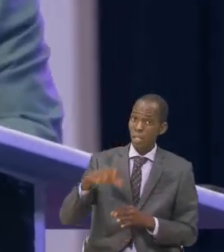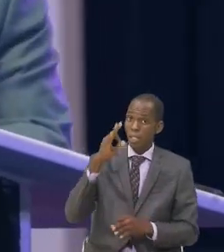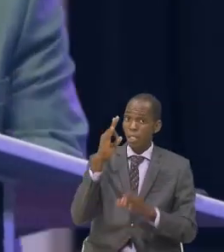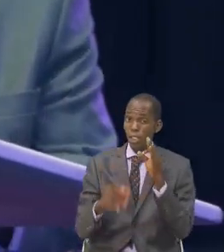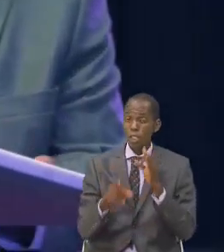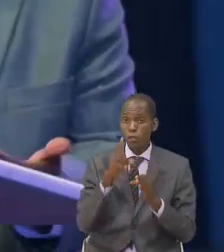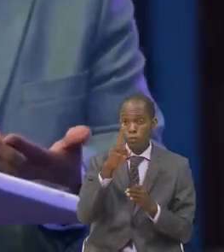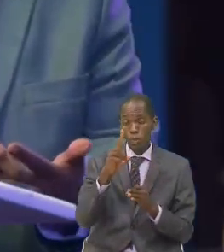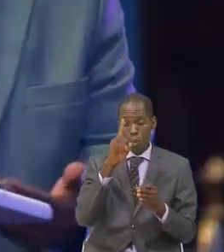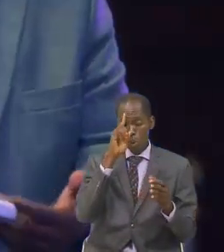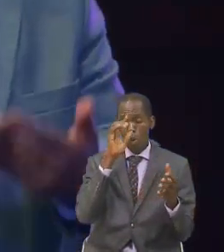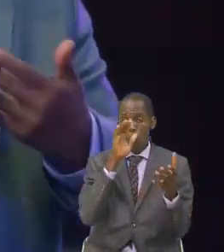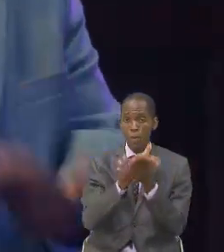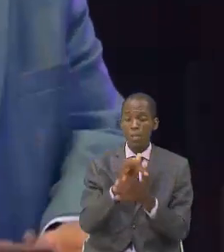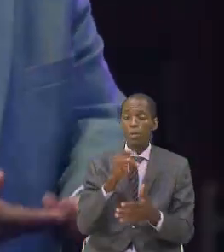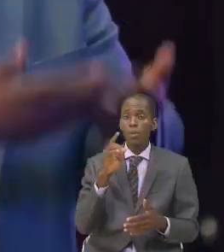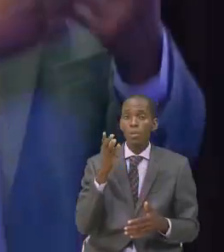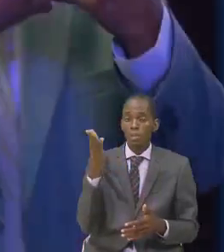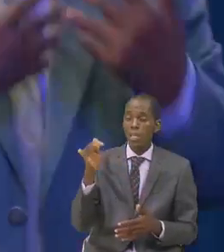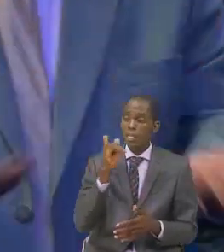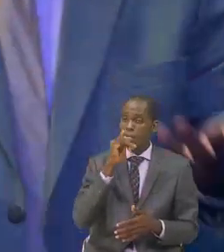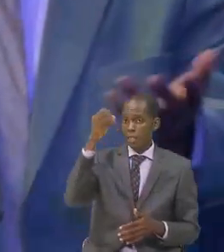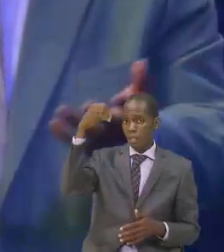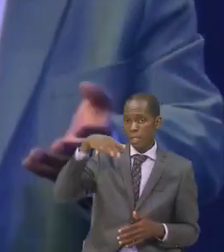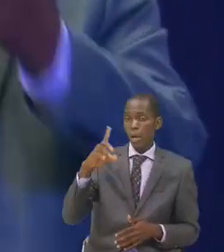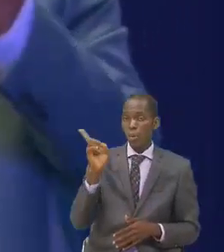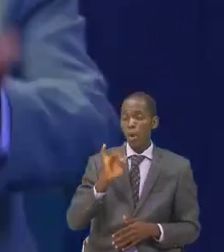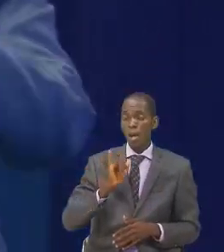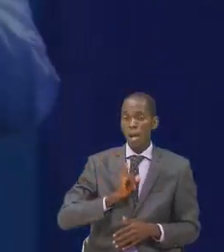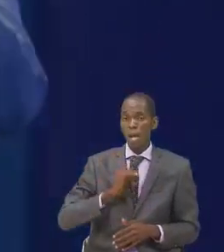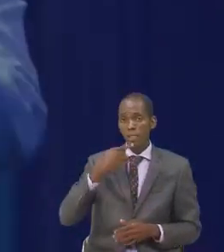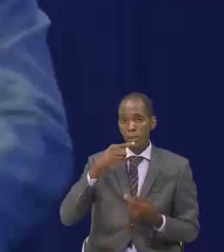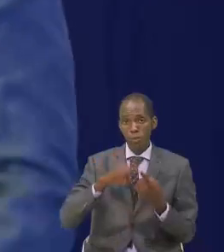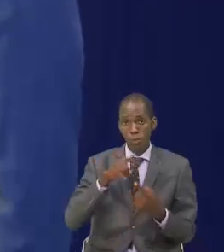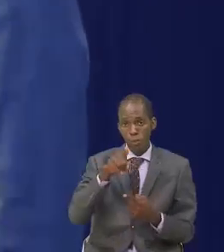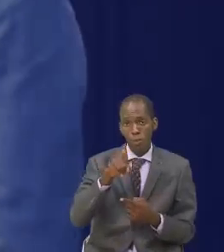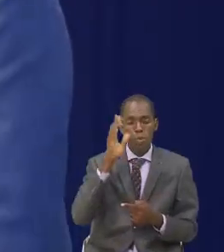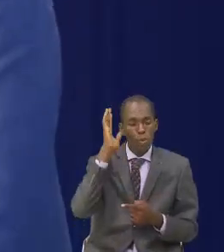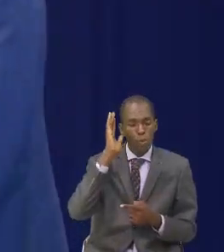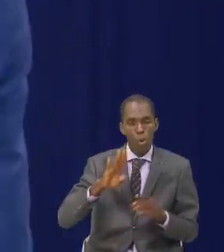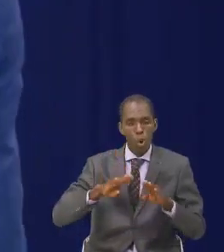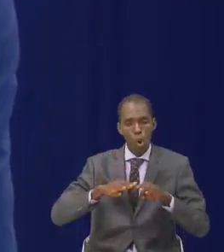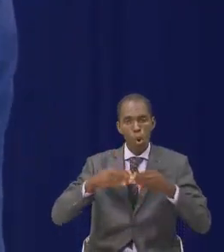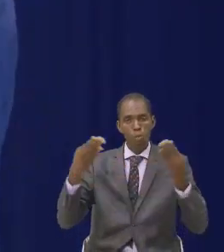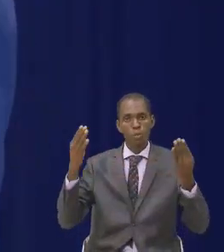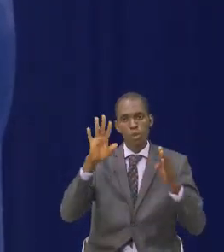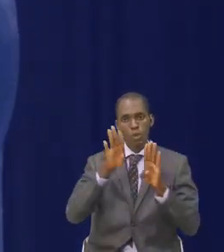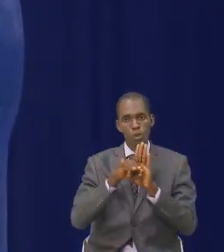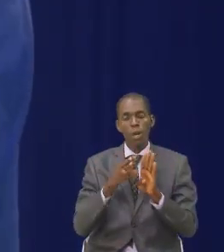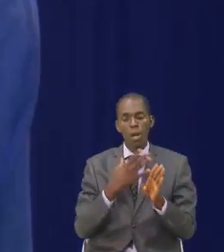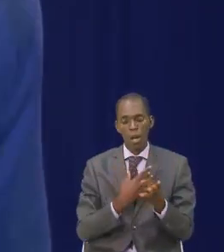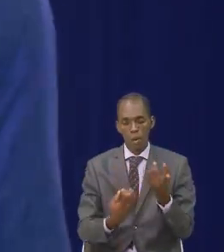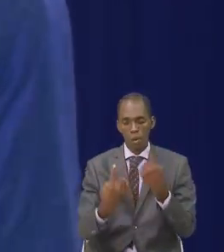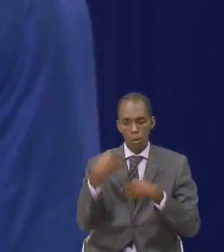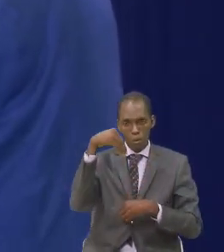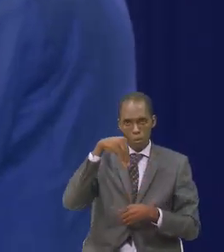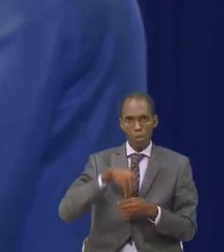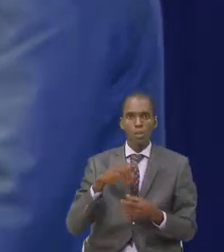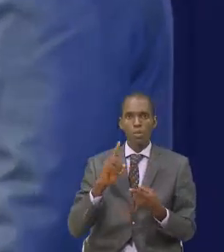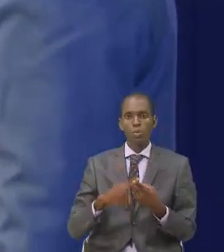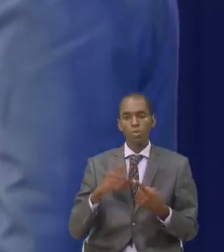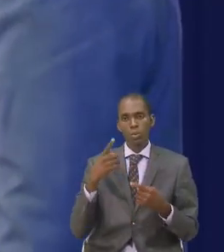actually believe that light is there where I announce to you, you will open your door,